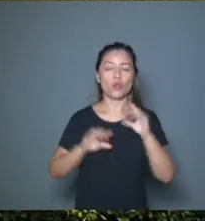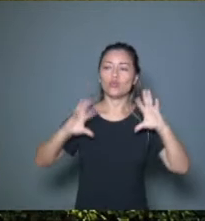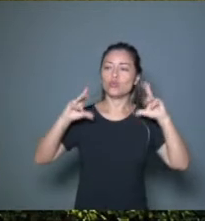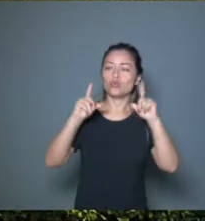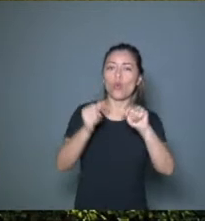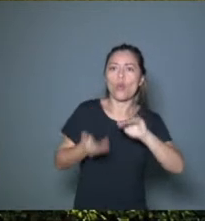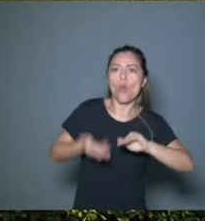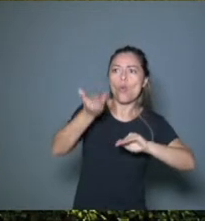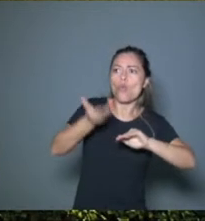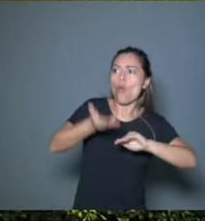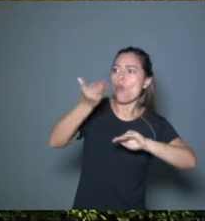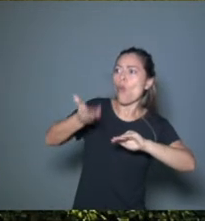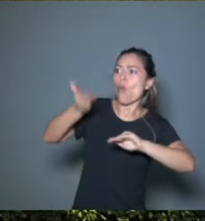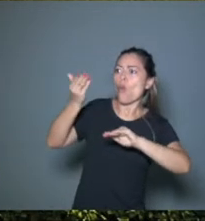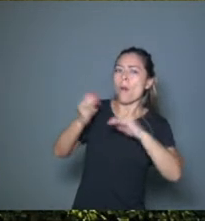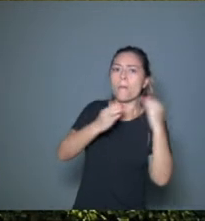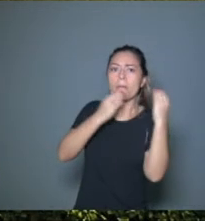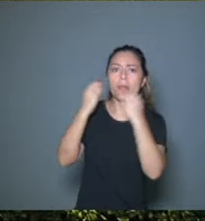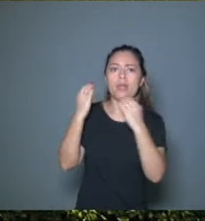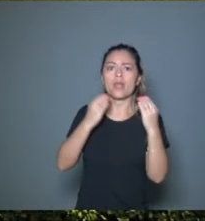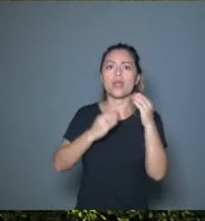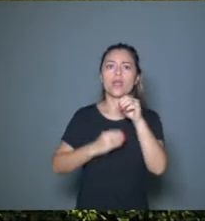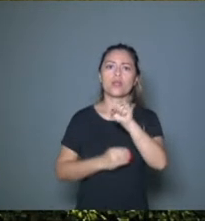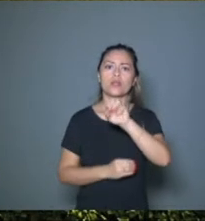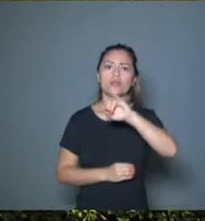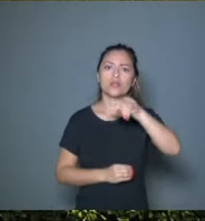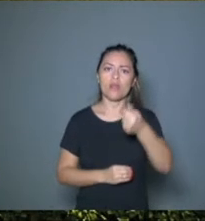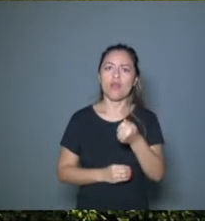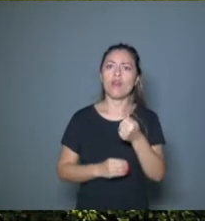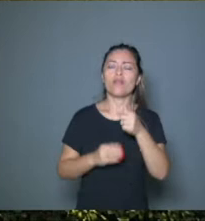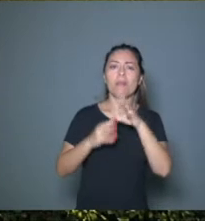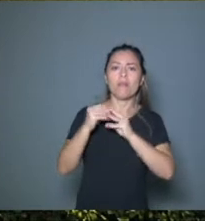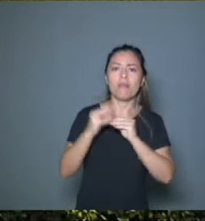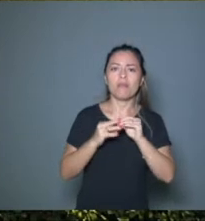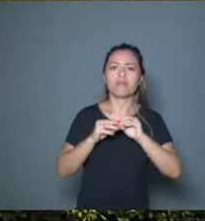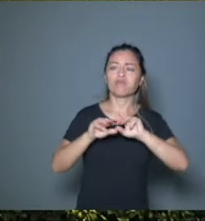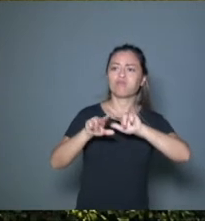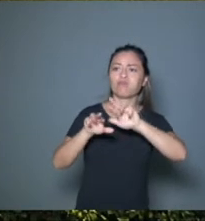And today we see high soybean prices, high corn prices,